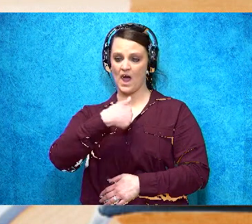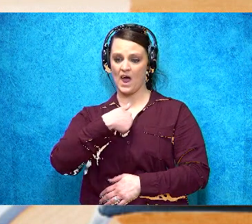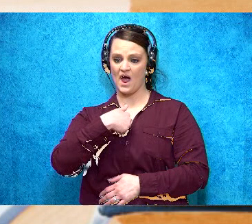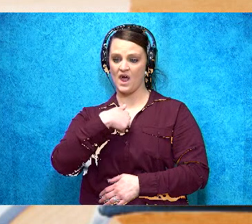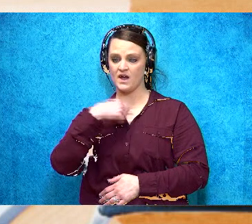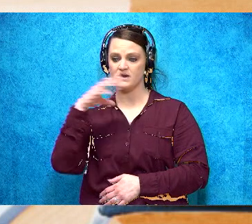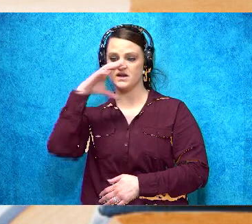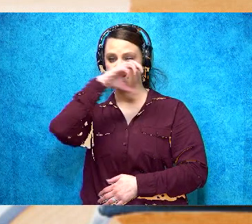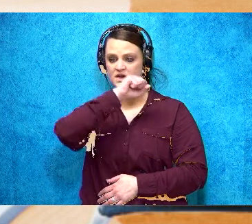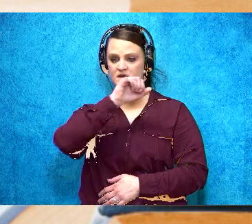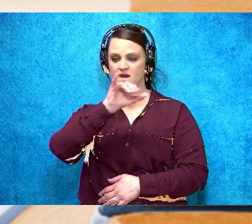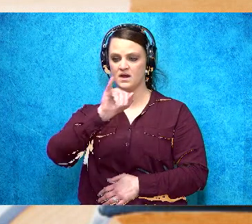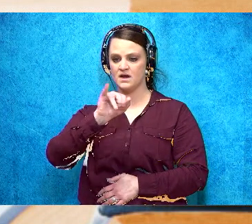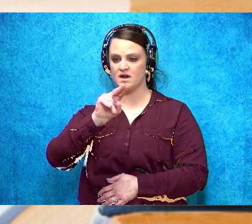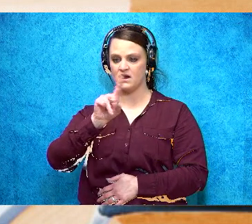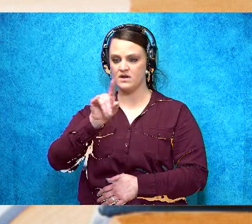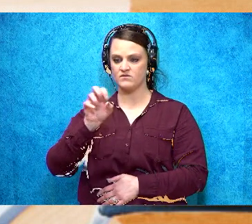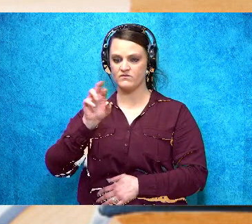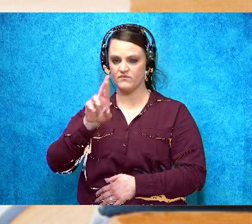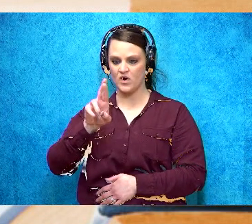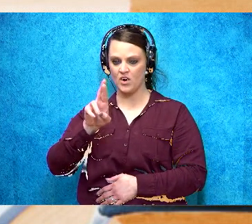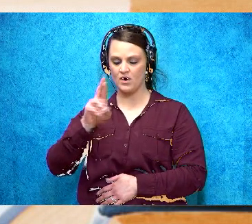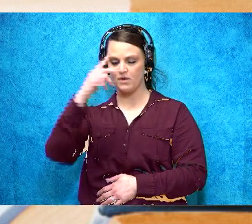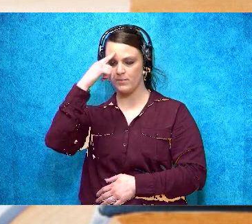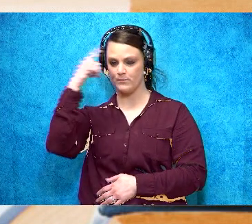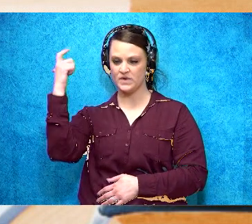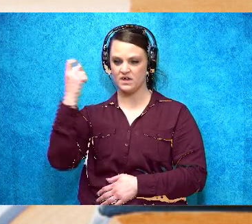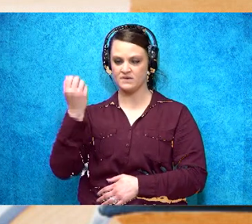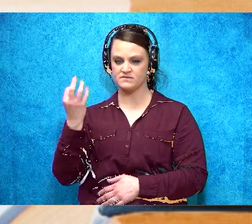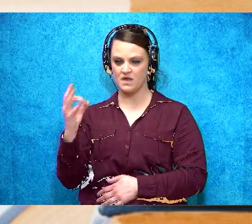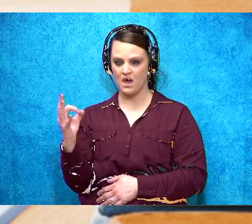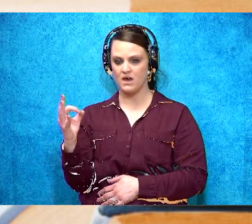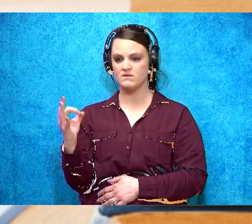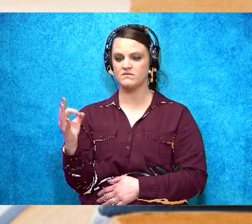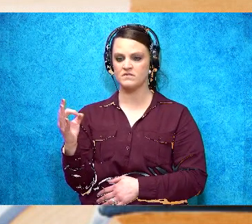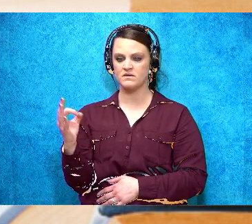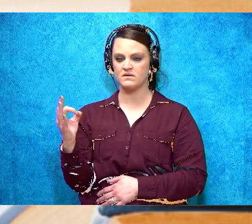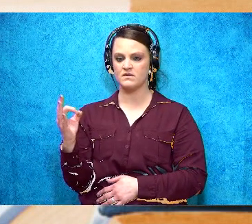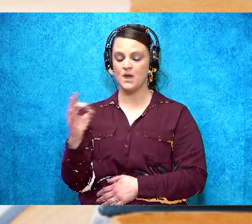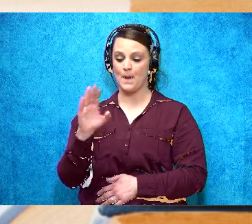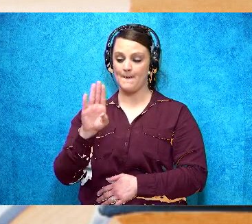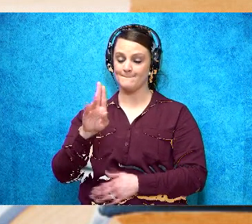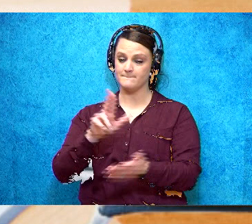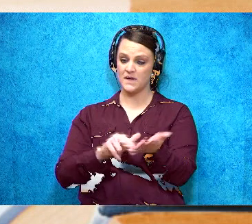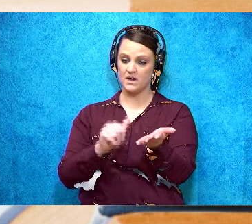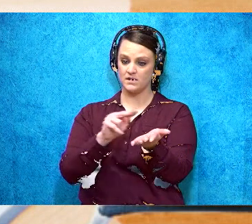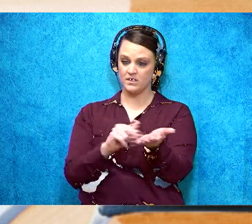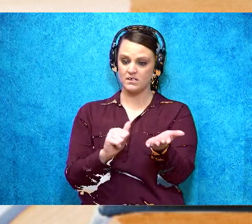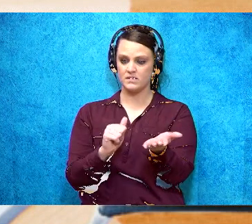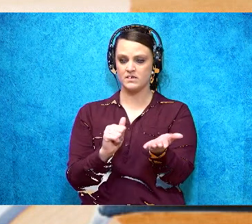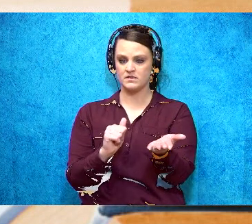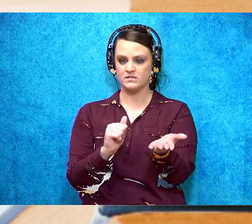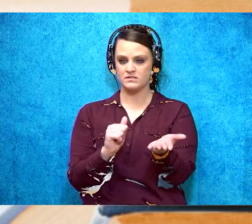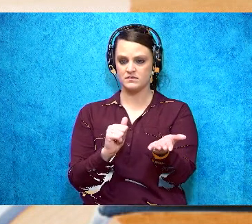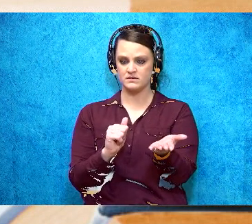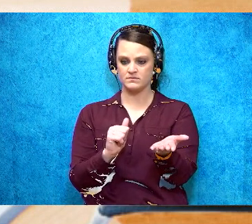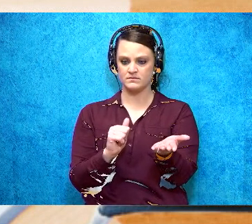because of the butter,